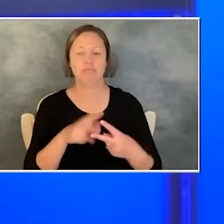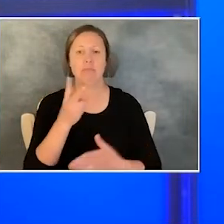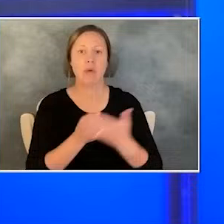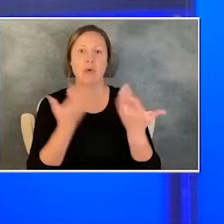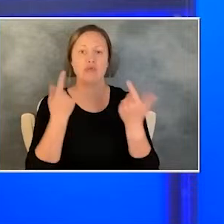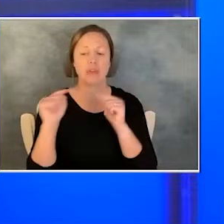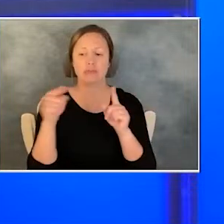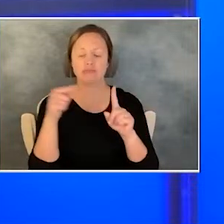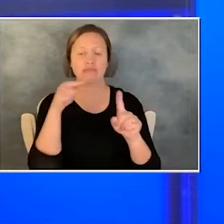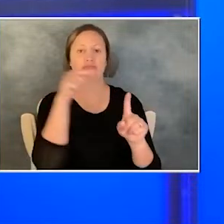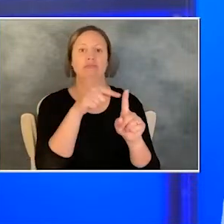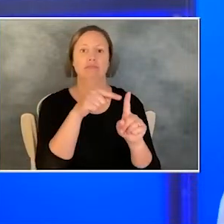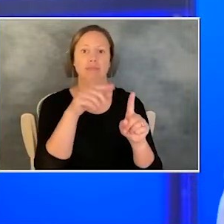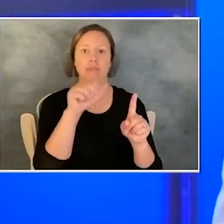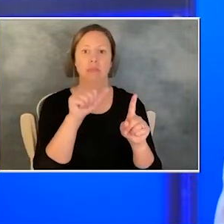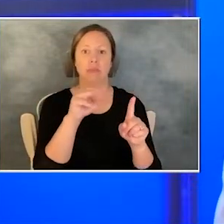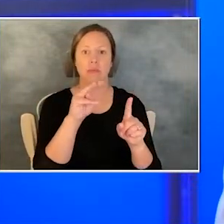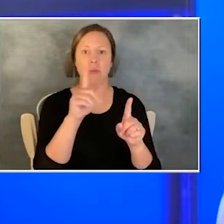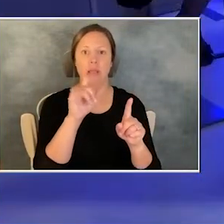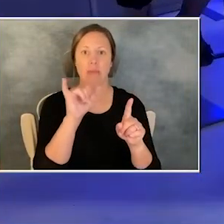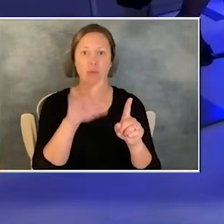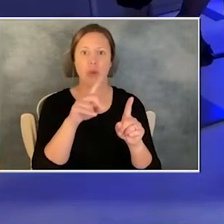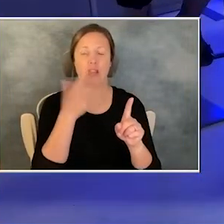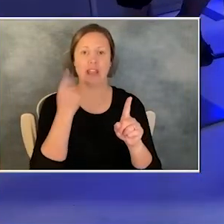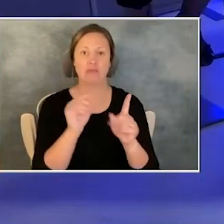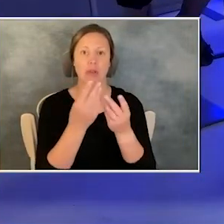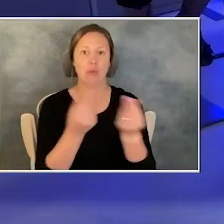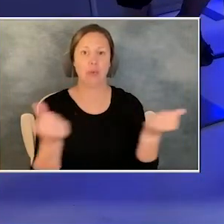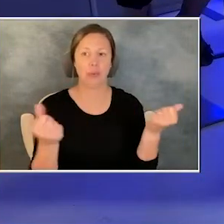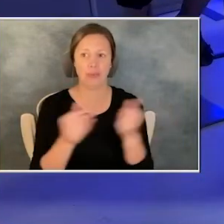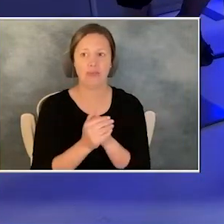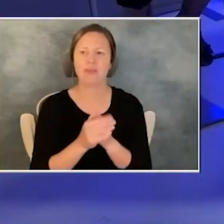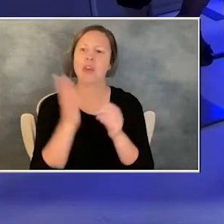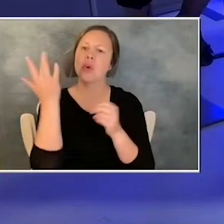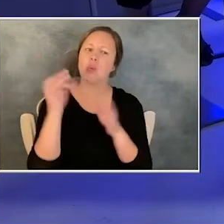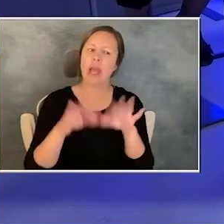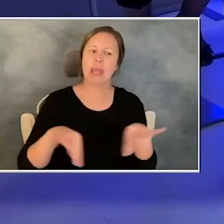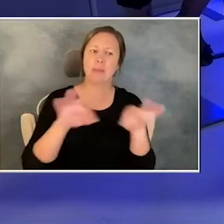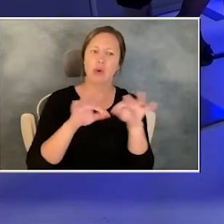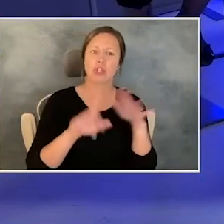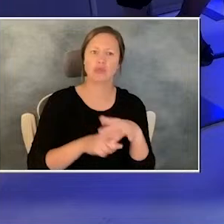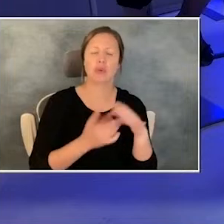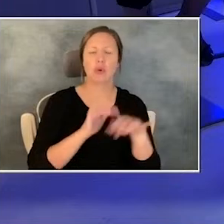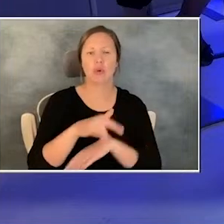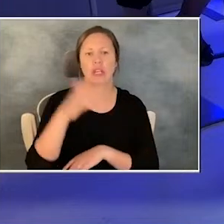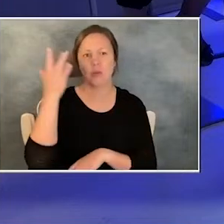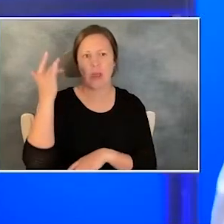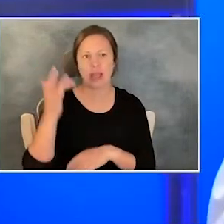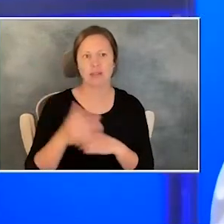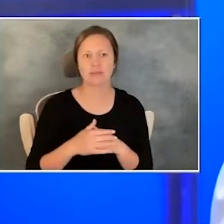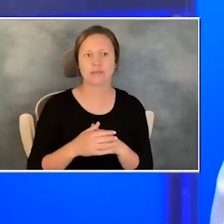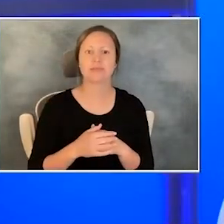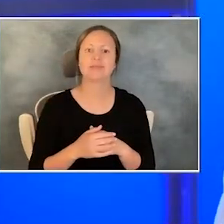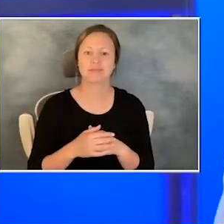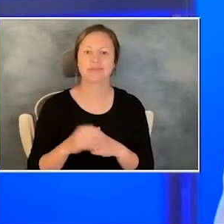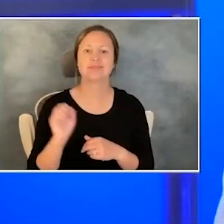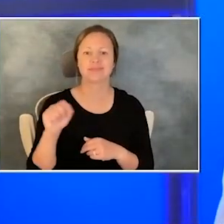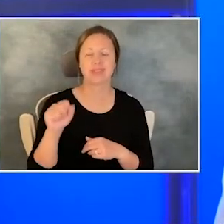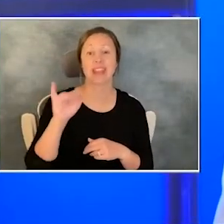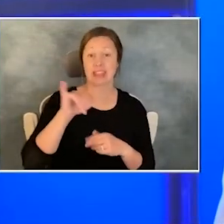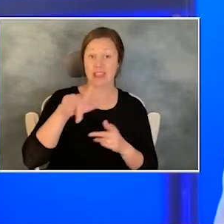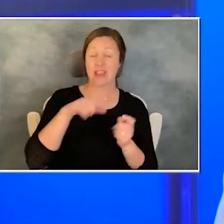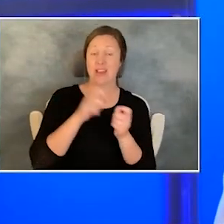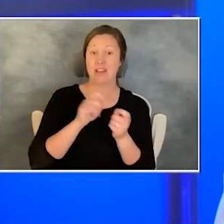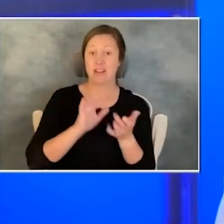immune system into pulling it out of the brain. Why is it so important, though, that it gets started early? Well, yeah, so that drug, and